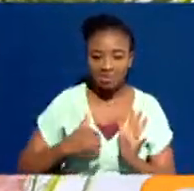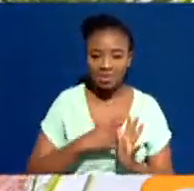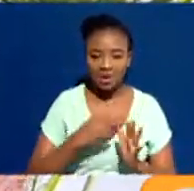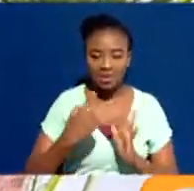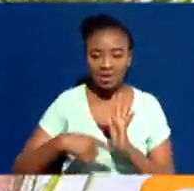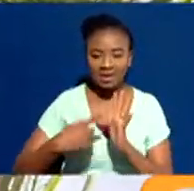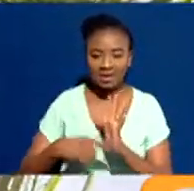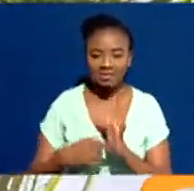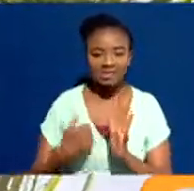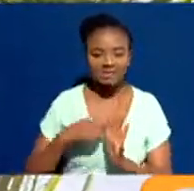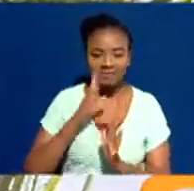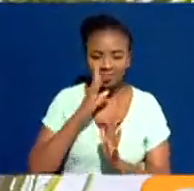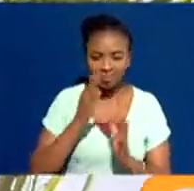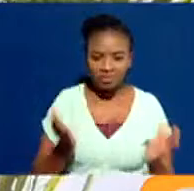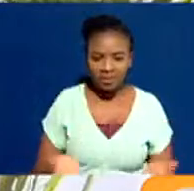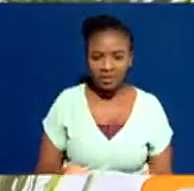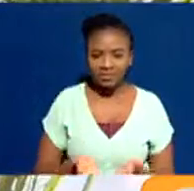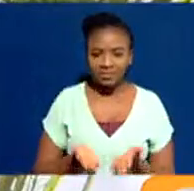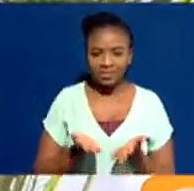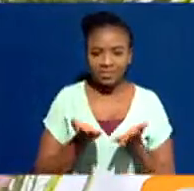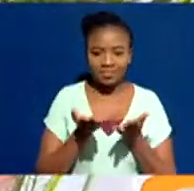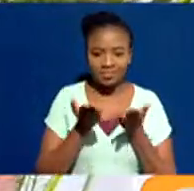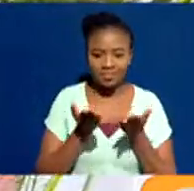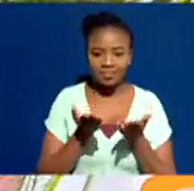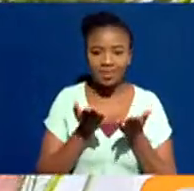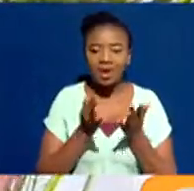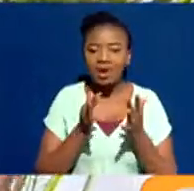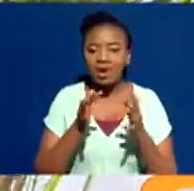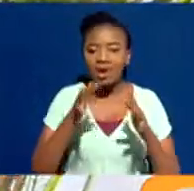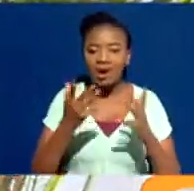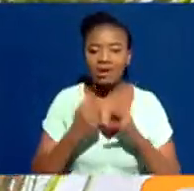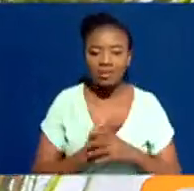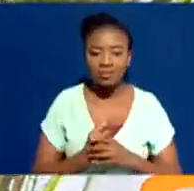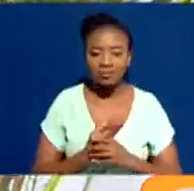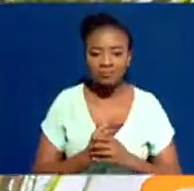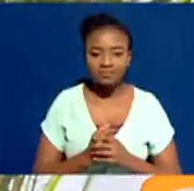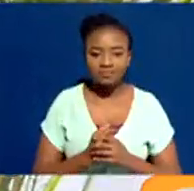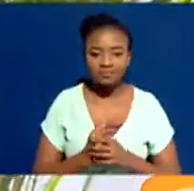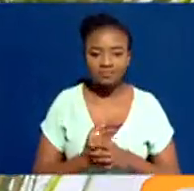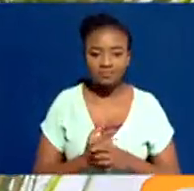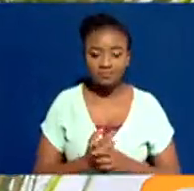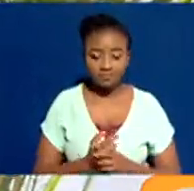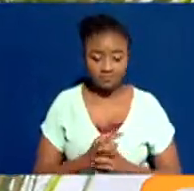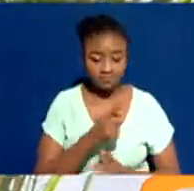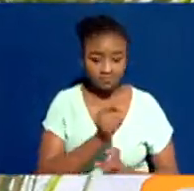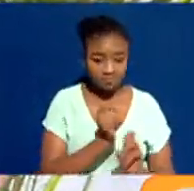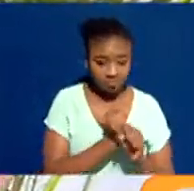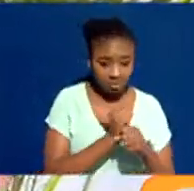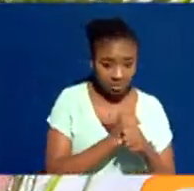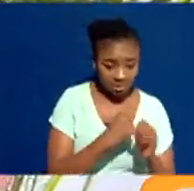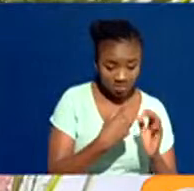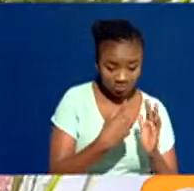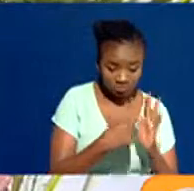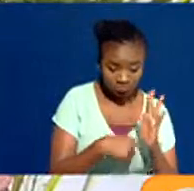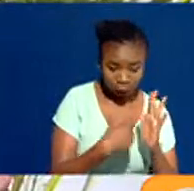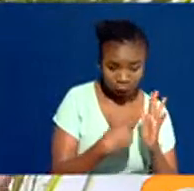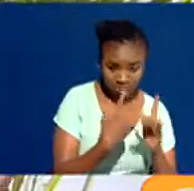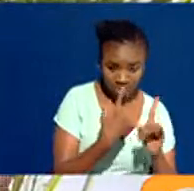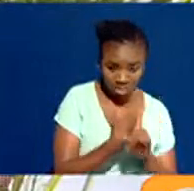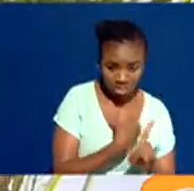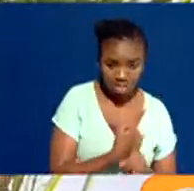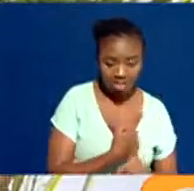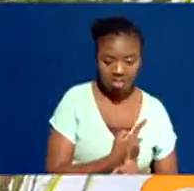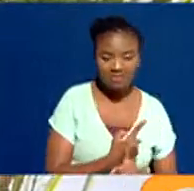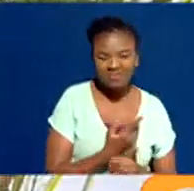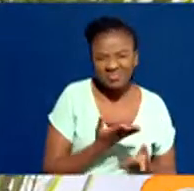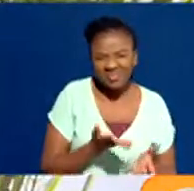move our contribution of industrialization from the current